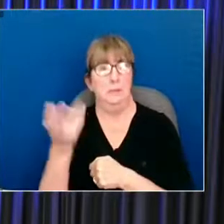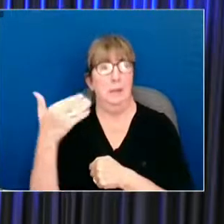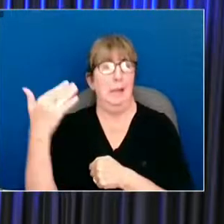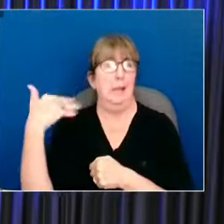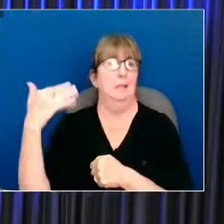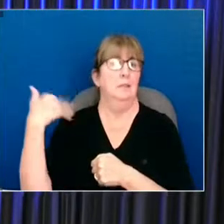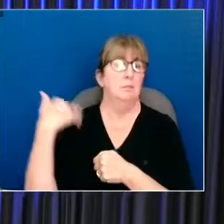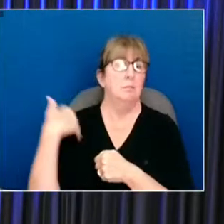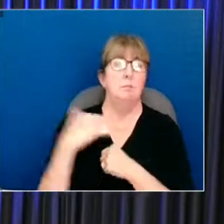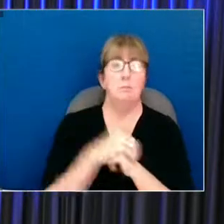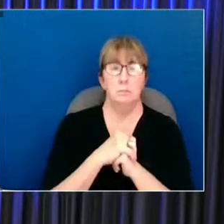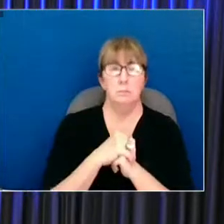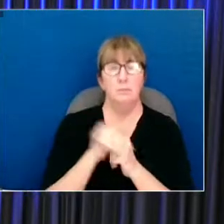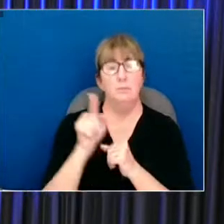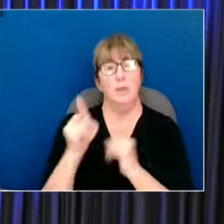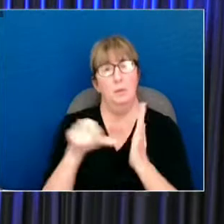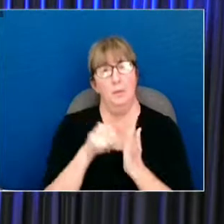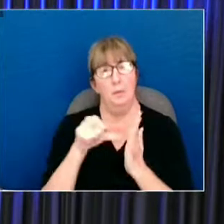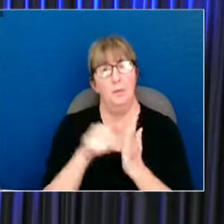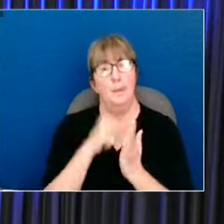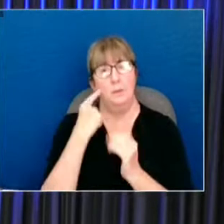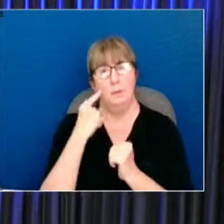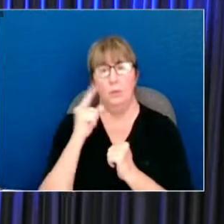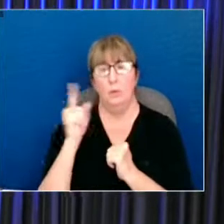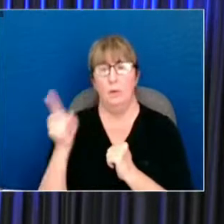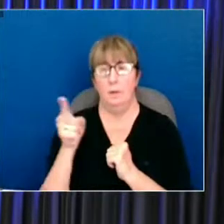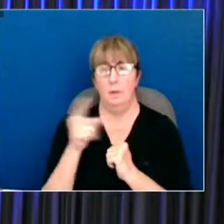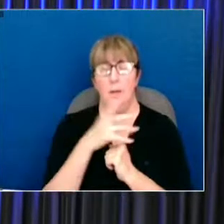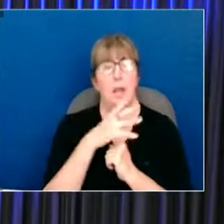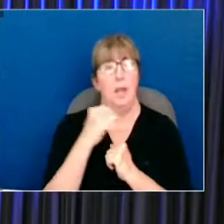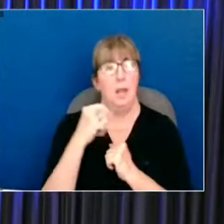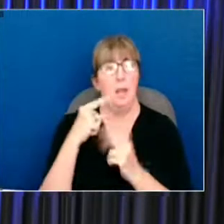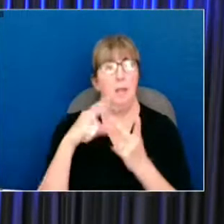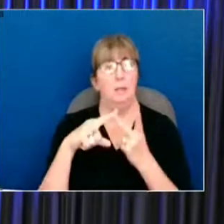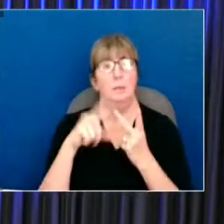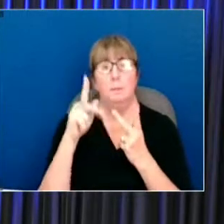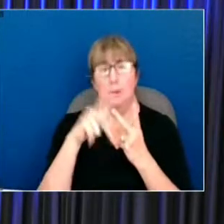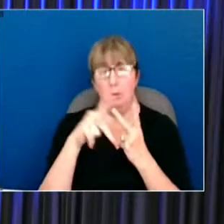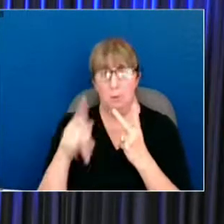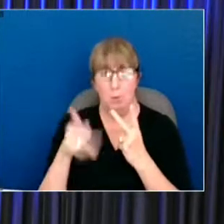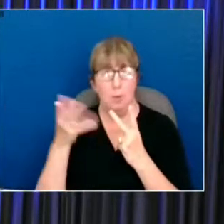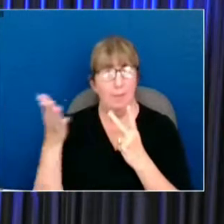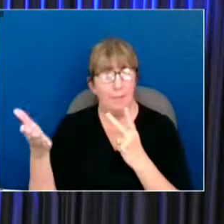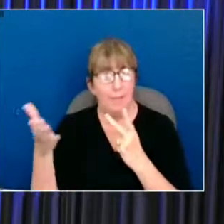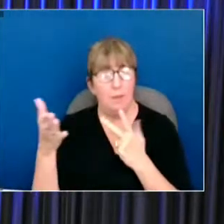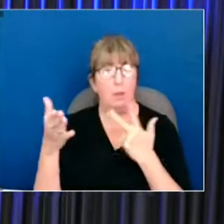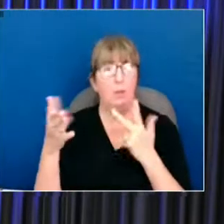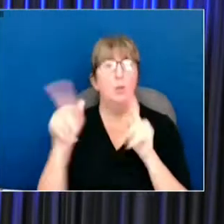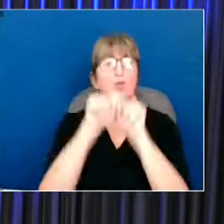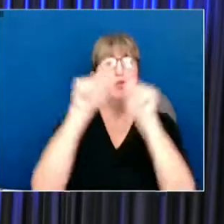serves. In addition, you'll have access to the PowerPoint there and the transcript.